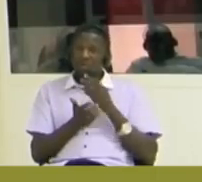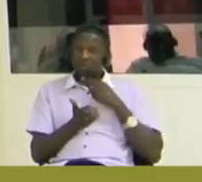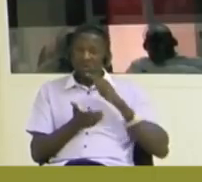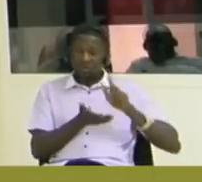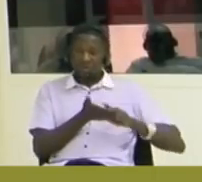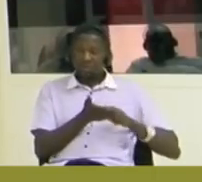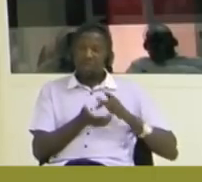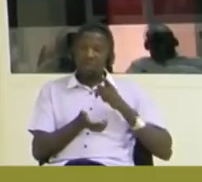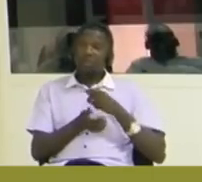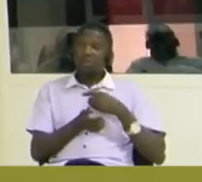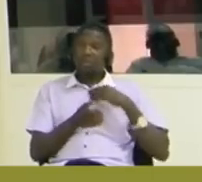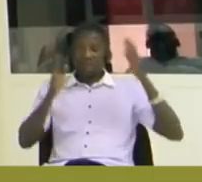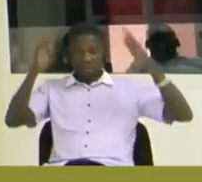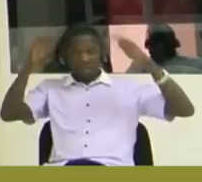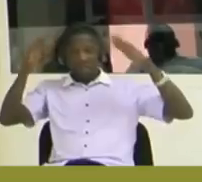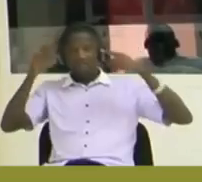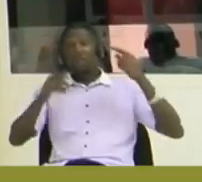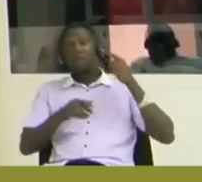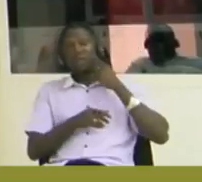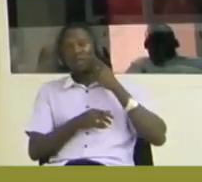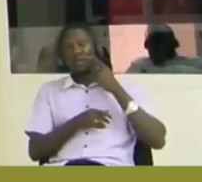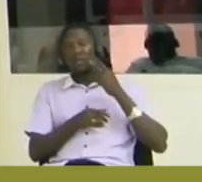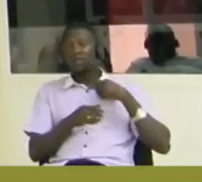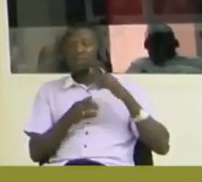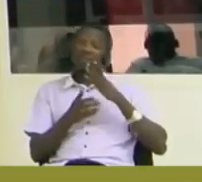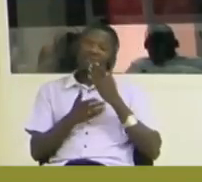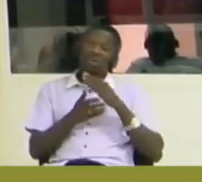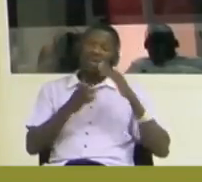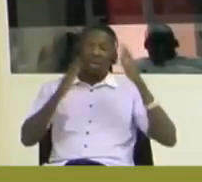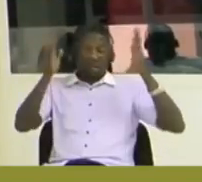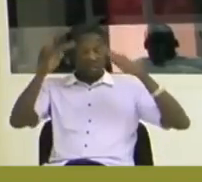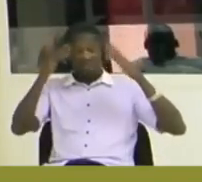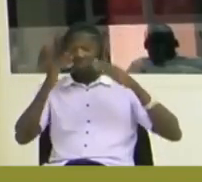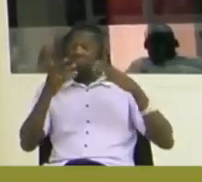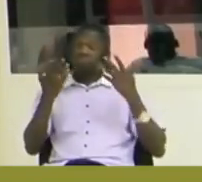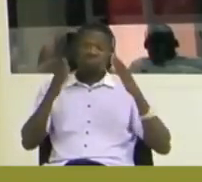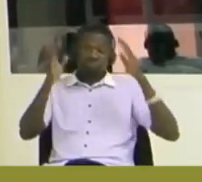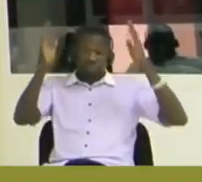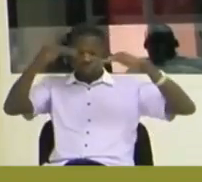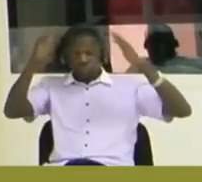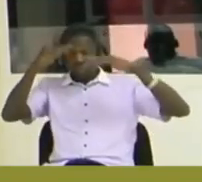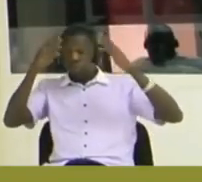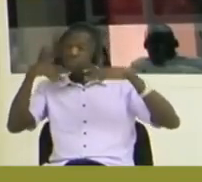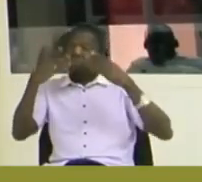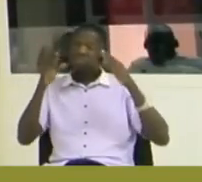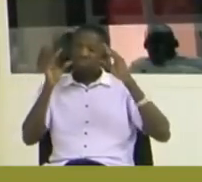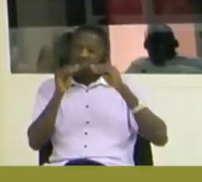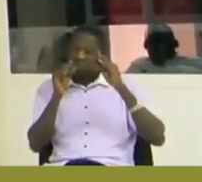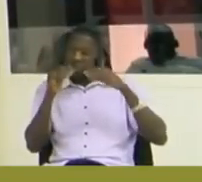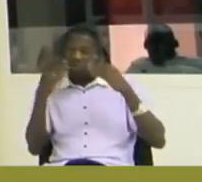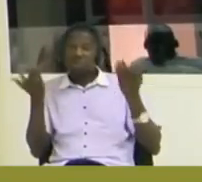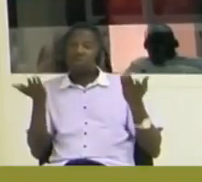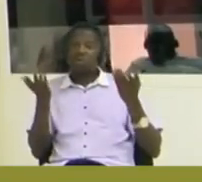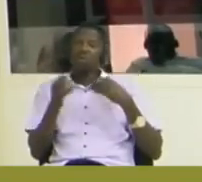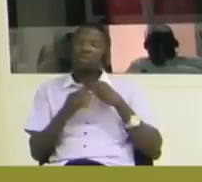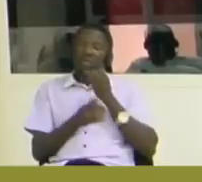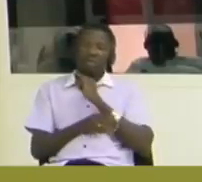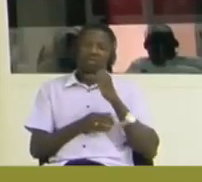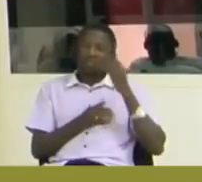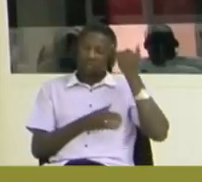evidence is that it rained that day, whether it heavily or not so heavily, that's an individual's opinion. But I'll allow